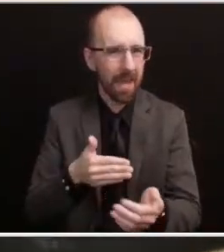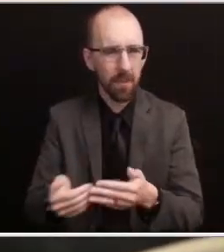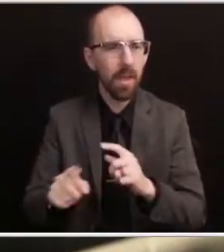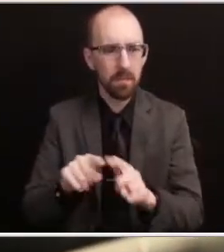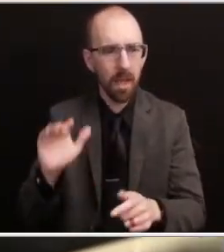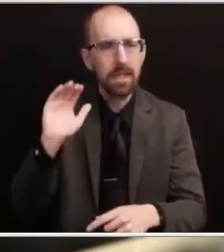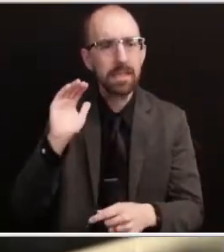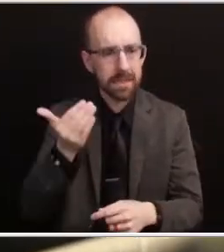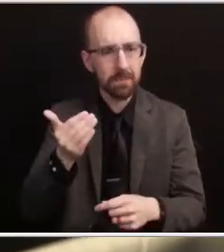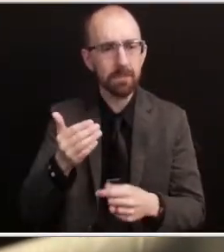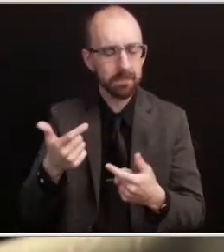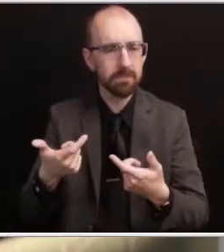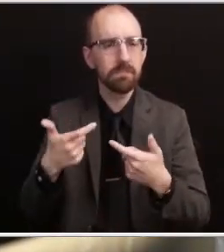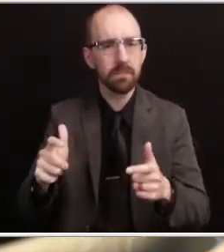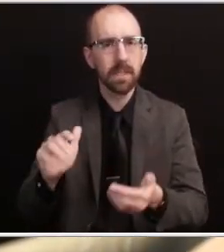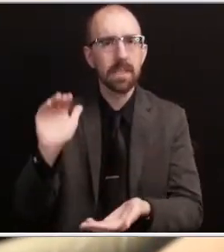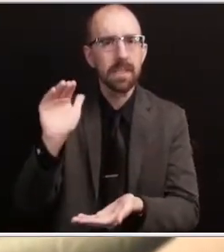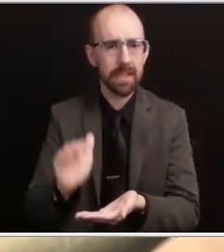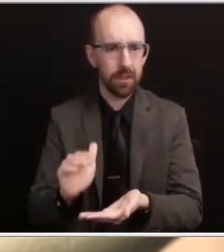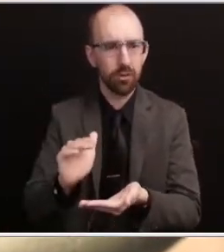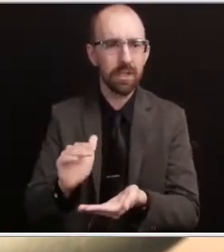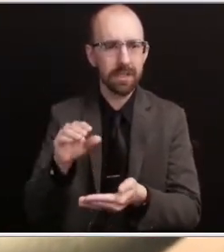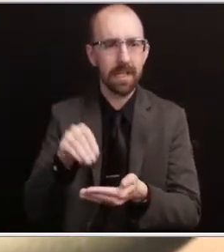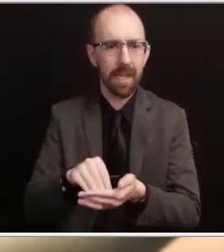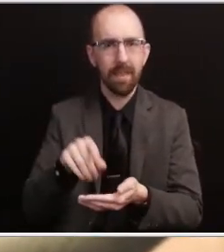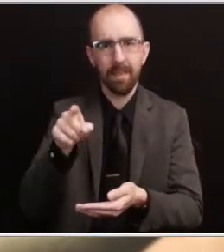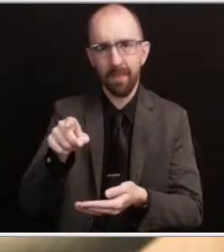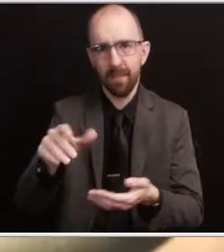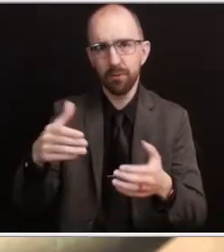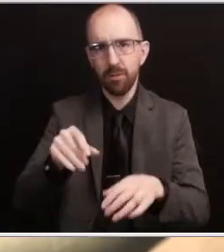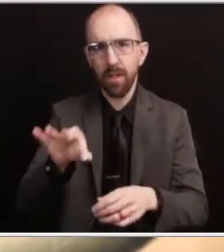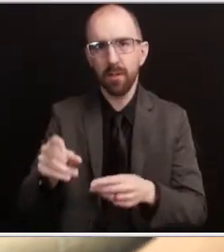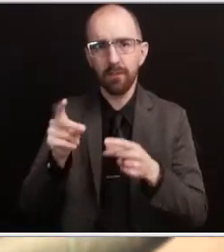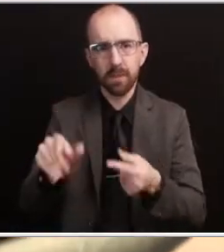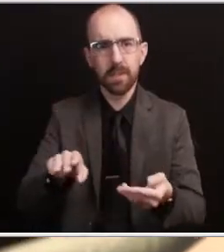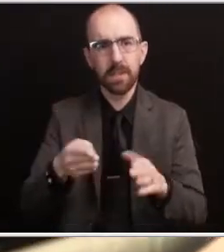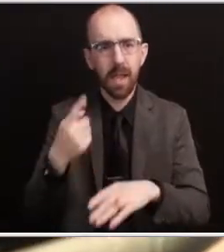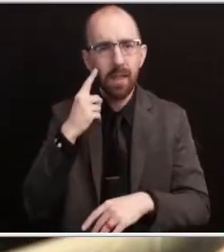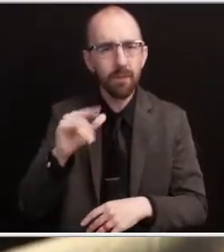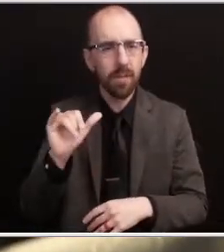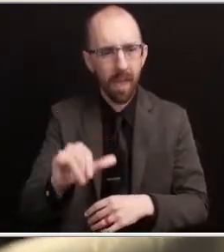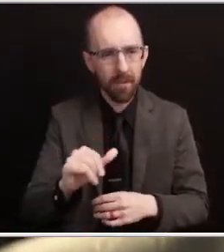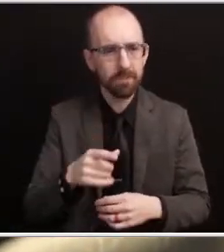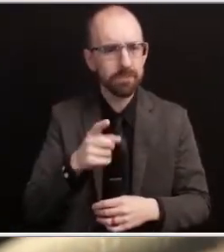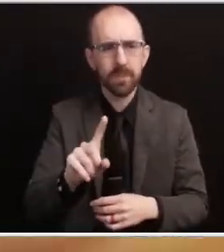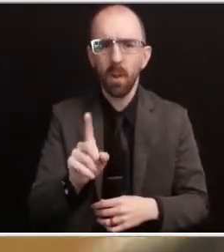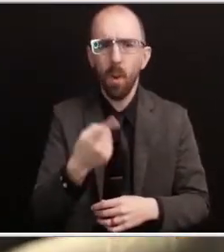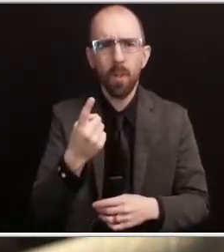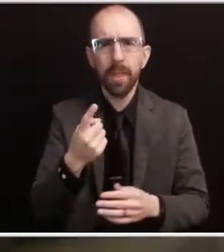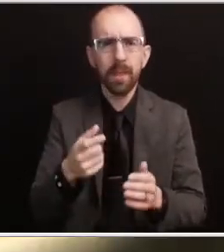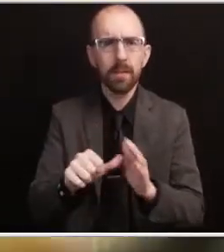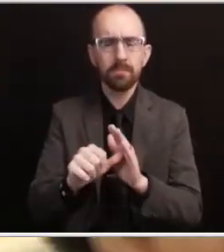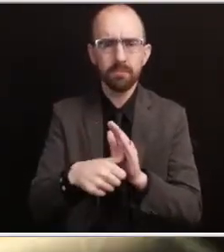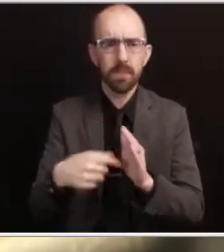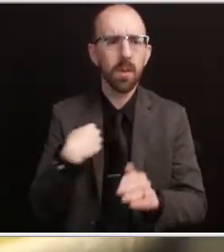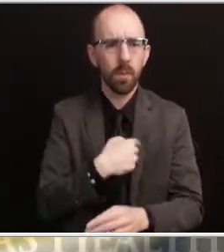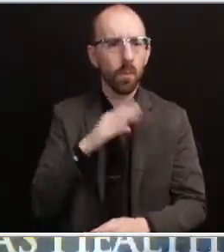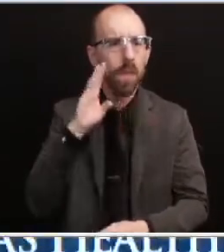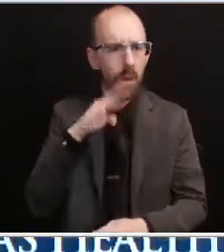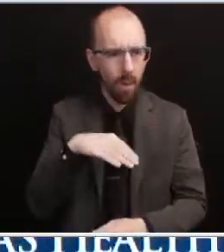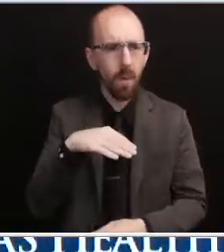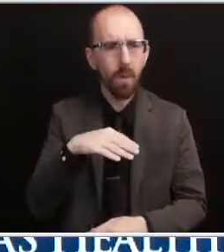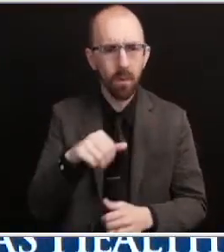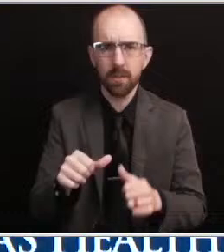a significant decrease in a chance of sudden death for that. So, and this is only to point out that we know and continue